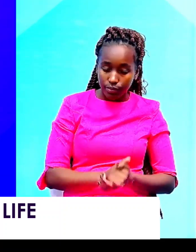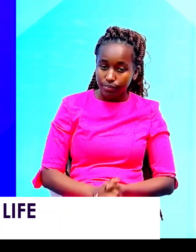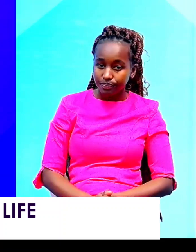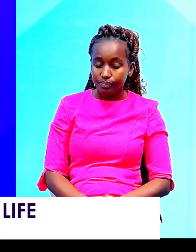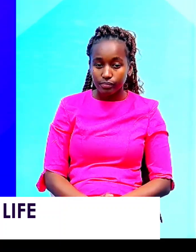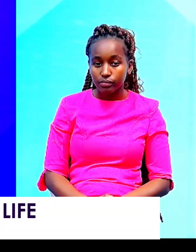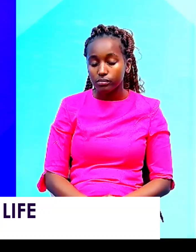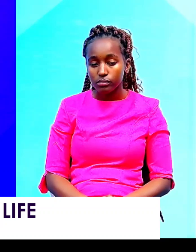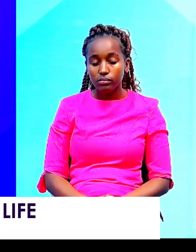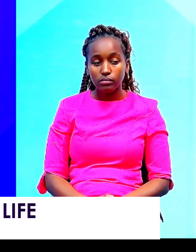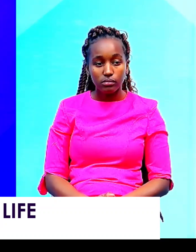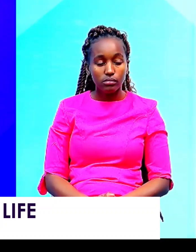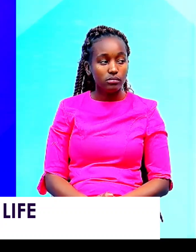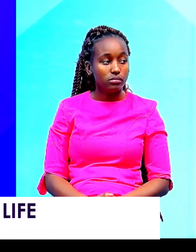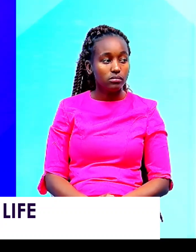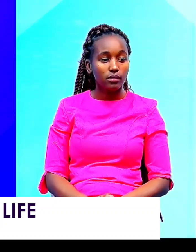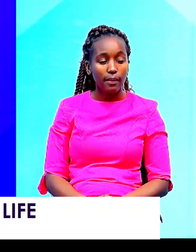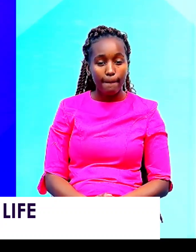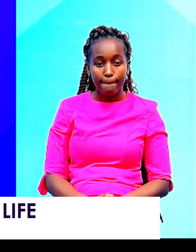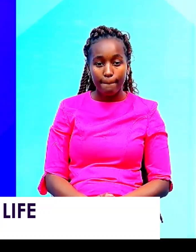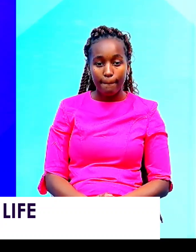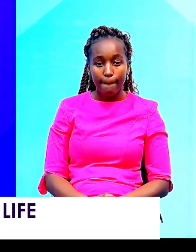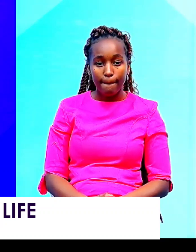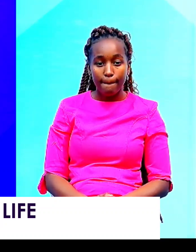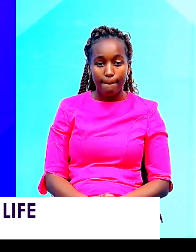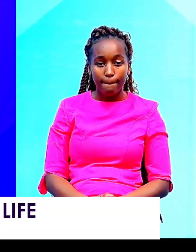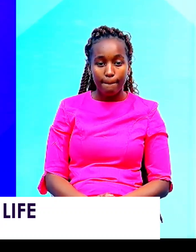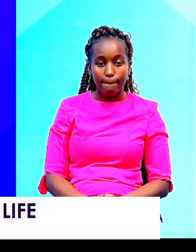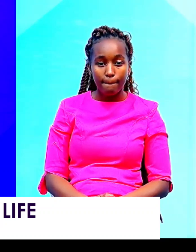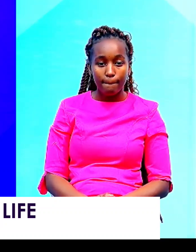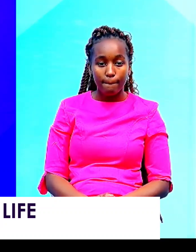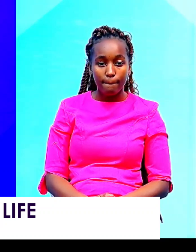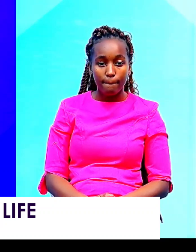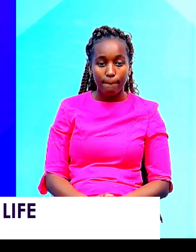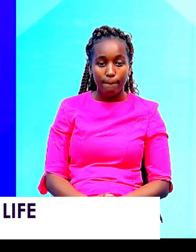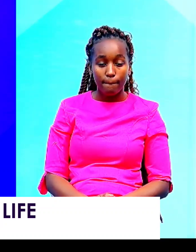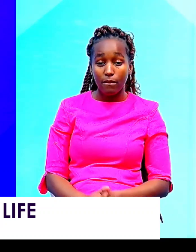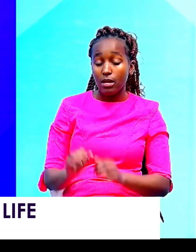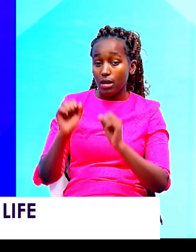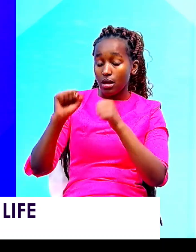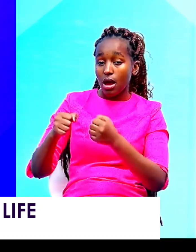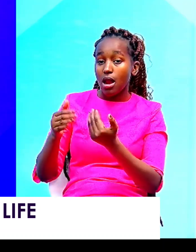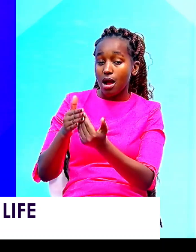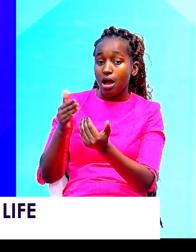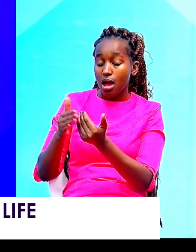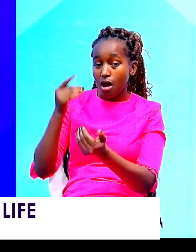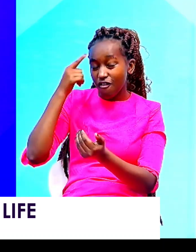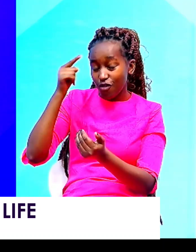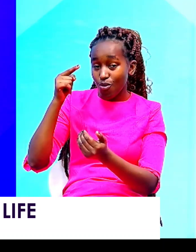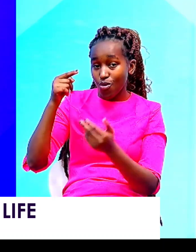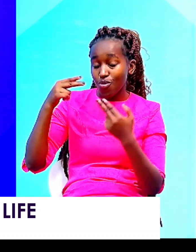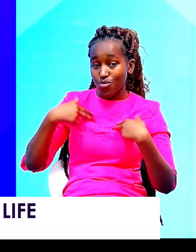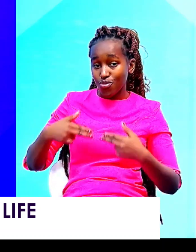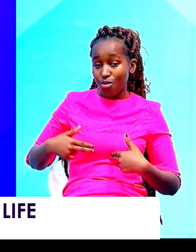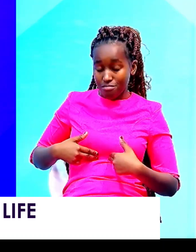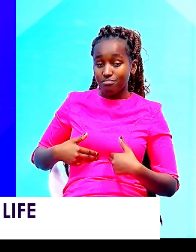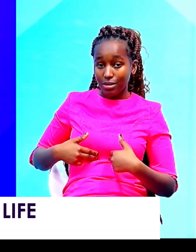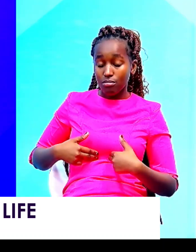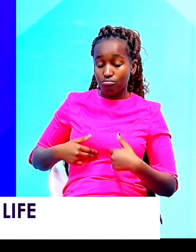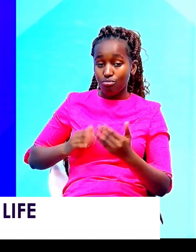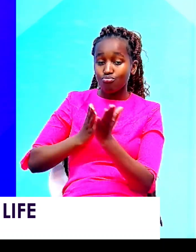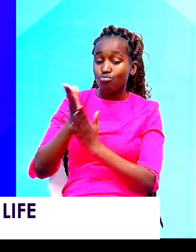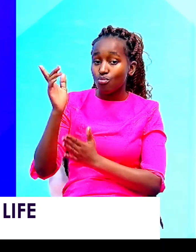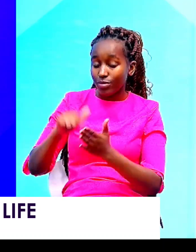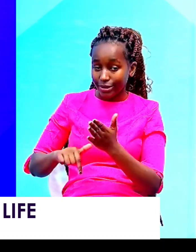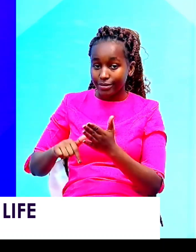There is the part of treating a human being with dignity. Okay. Yes, so what I would